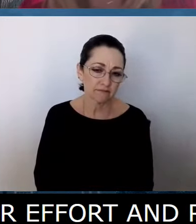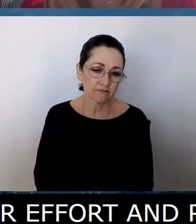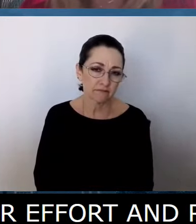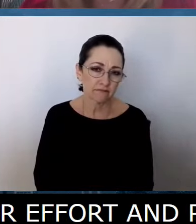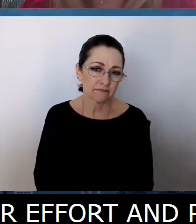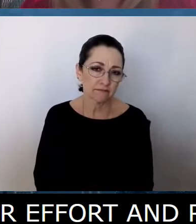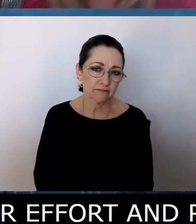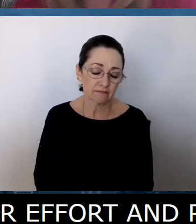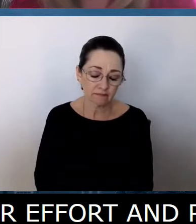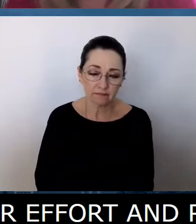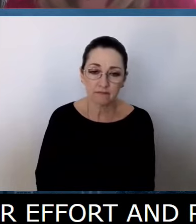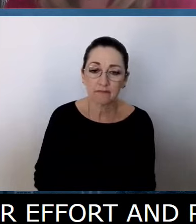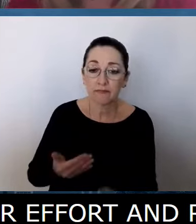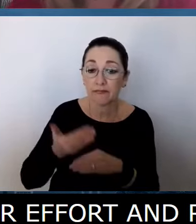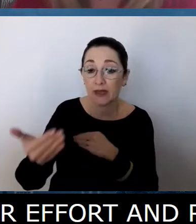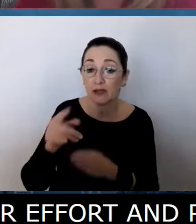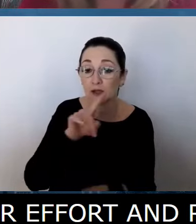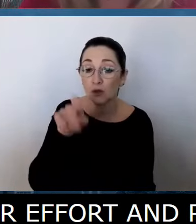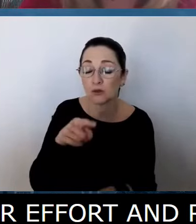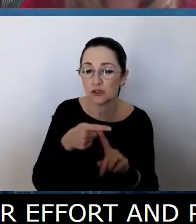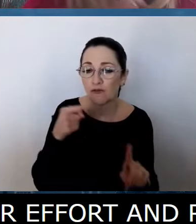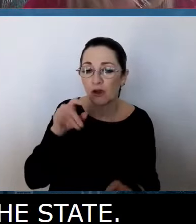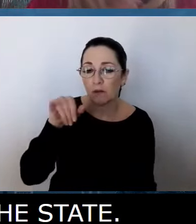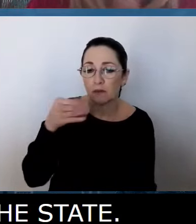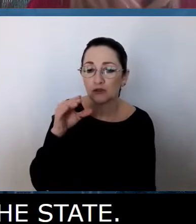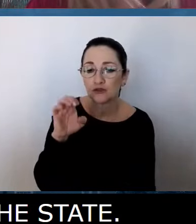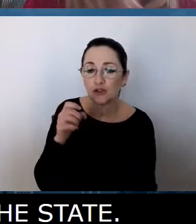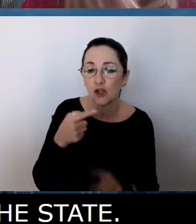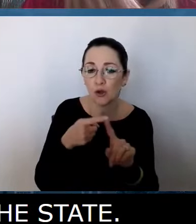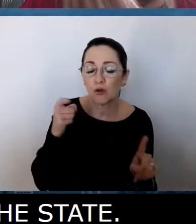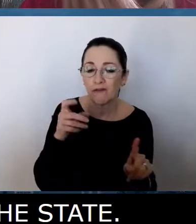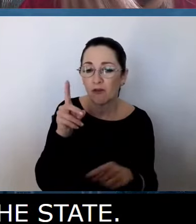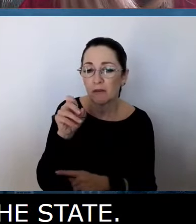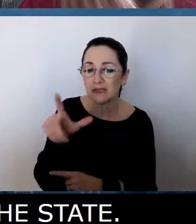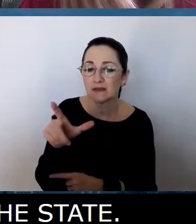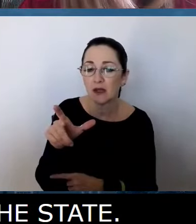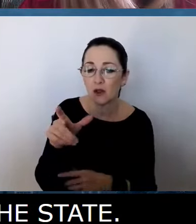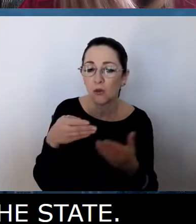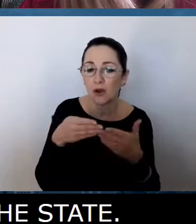Our next question will come from Joe from Delaware Public Media.